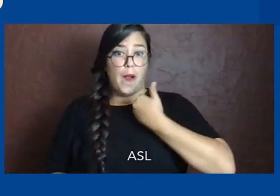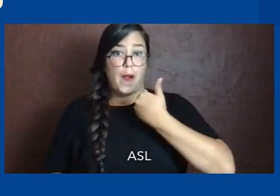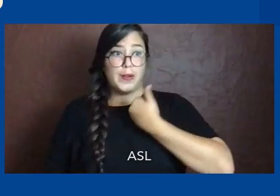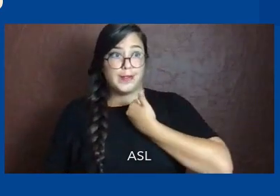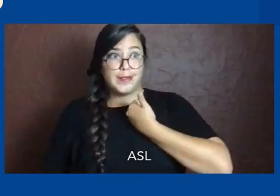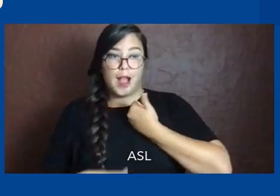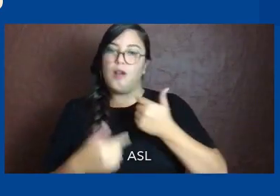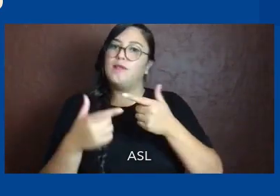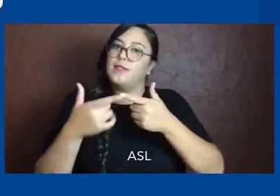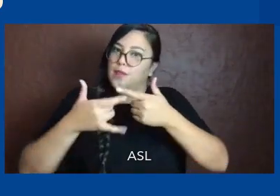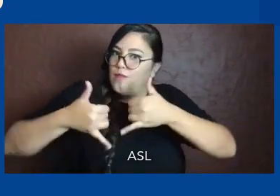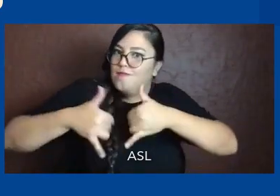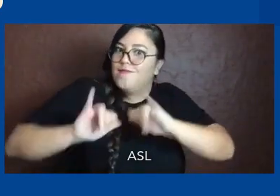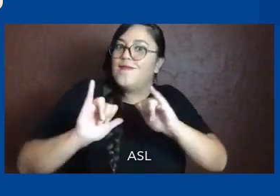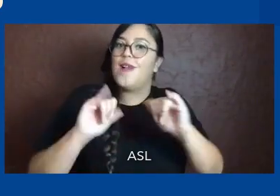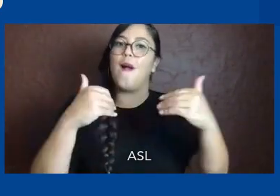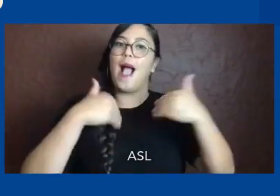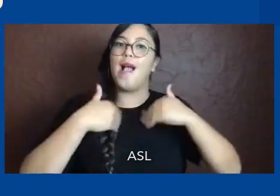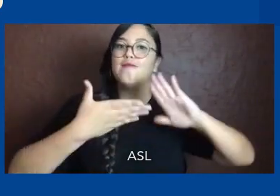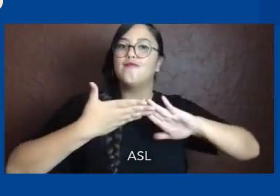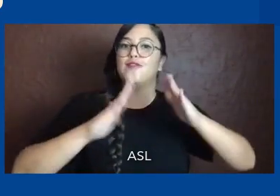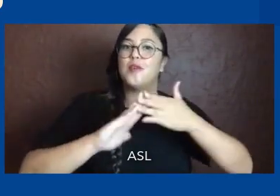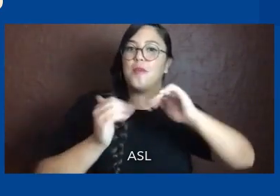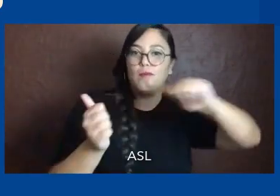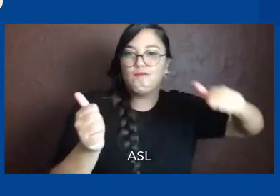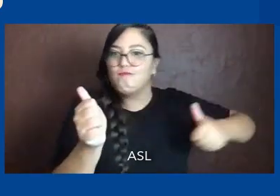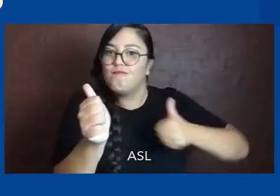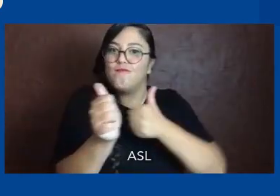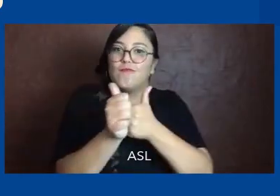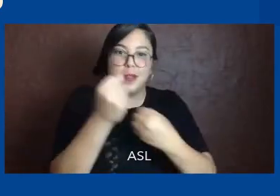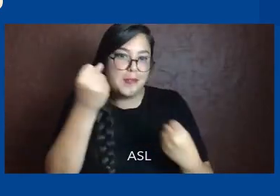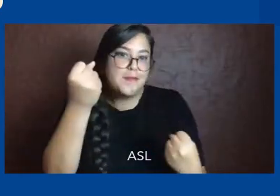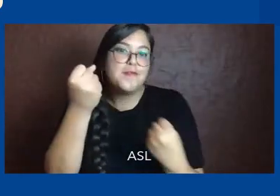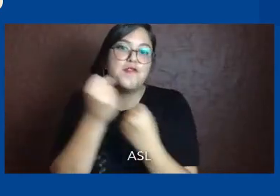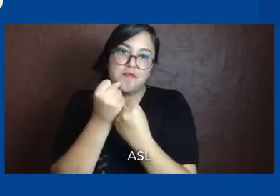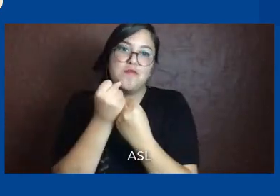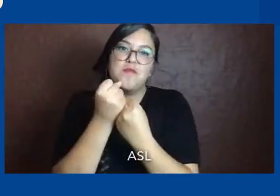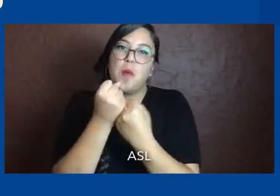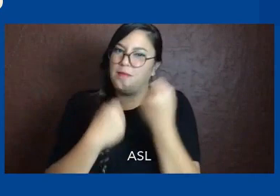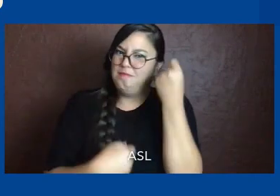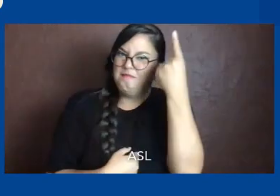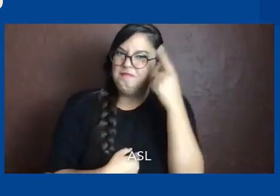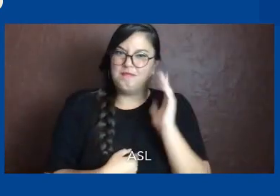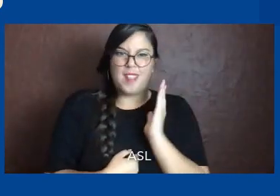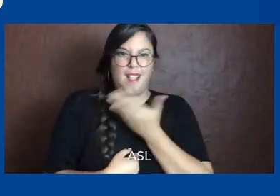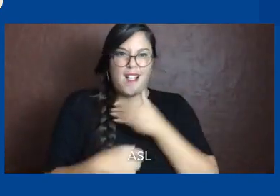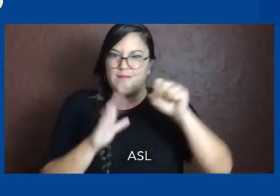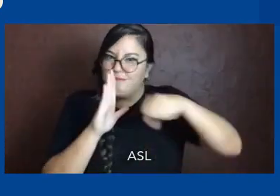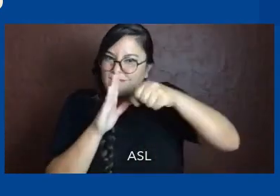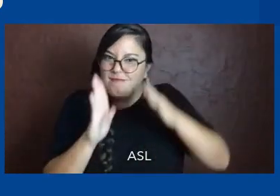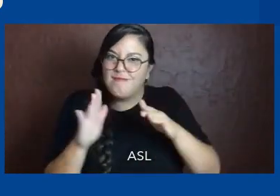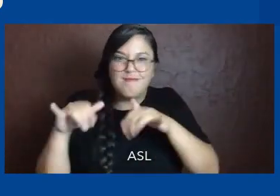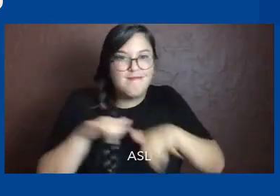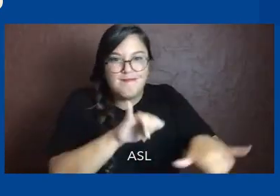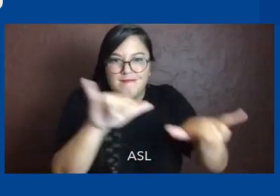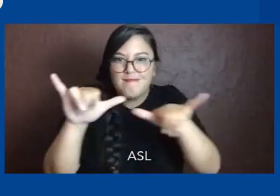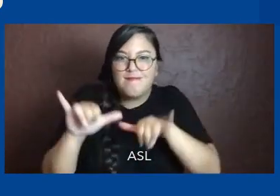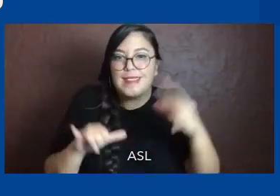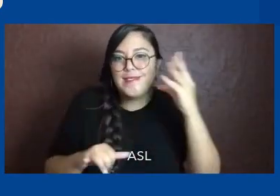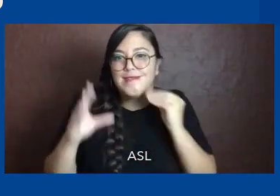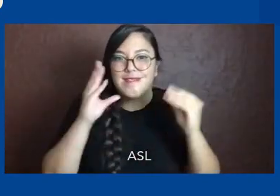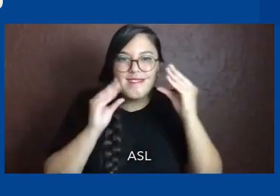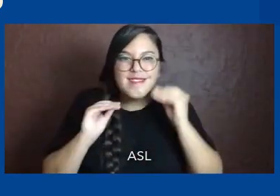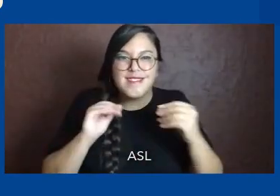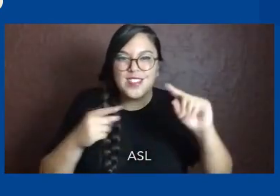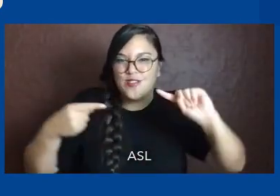community behind us, because so many of us were facing similar challenges. Go for it, Ashley. Yeah.